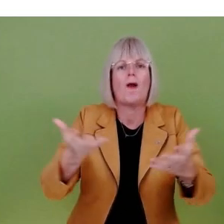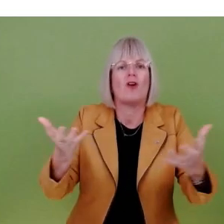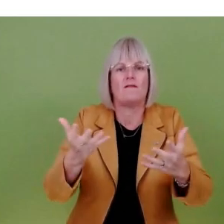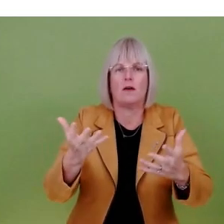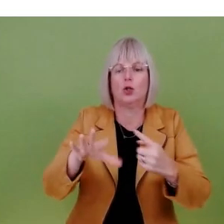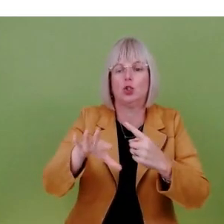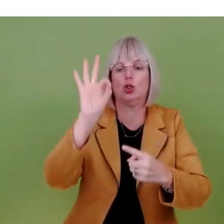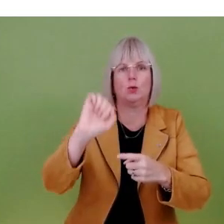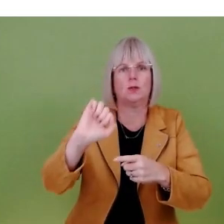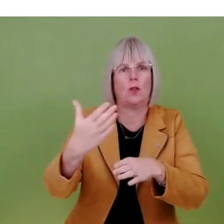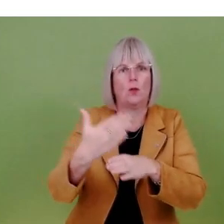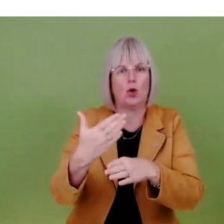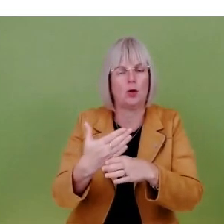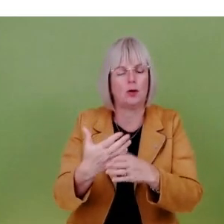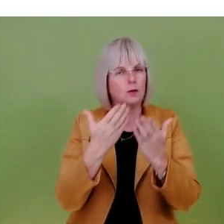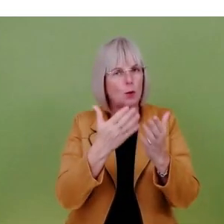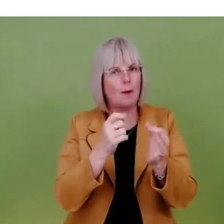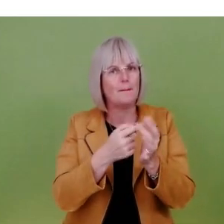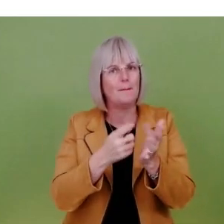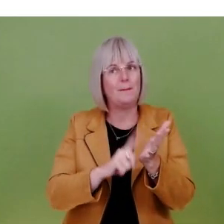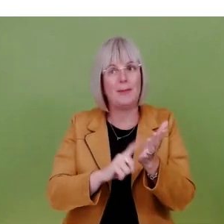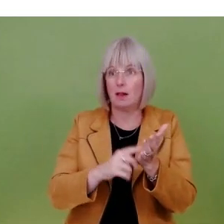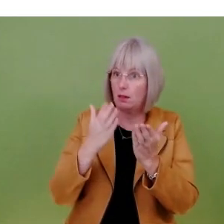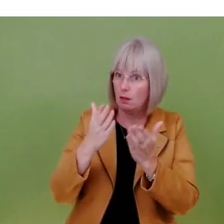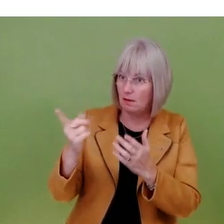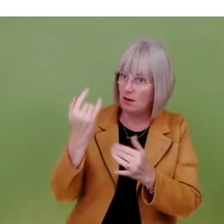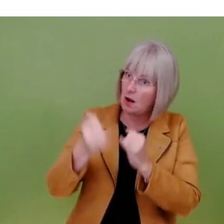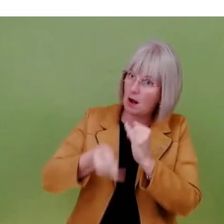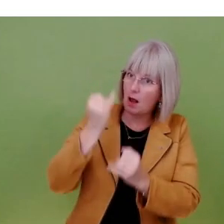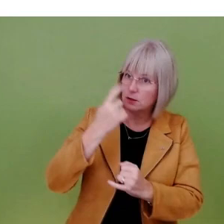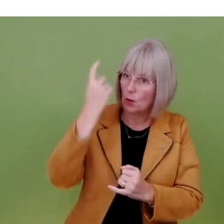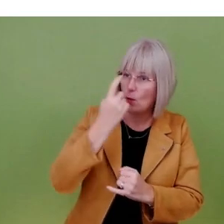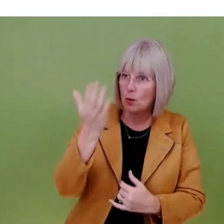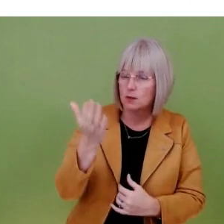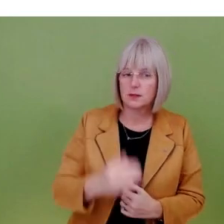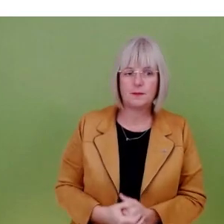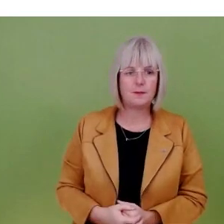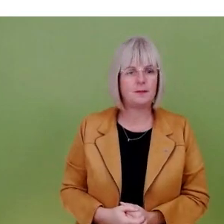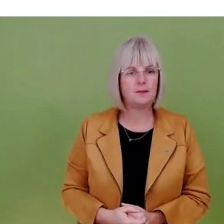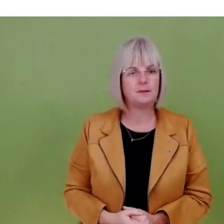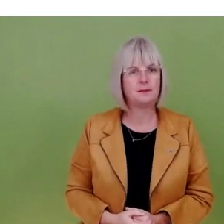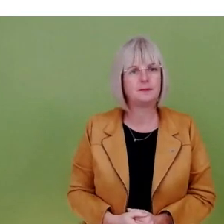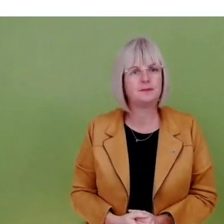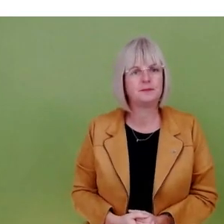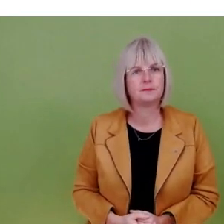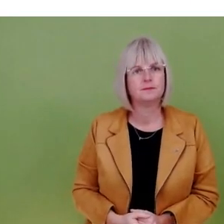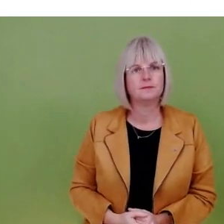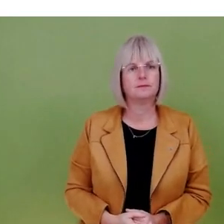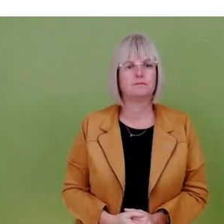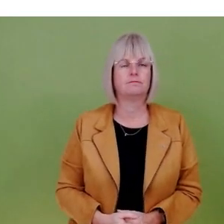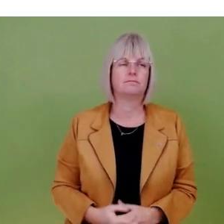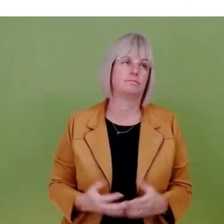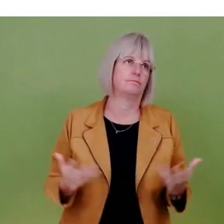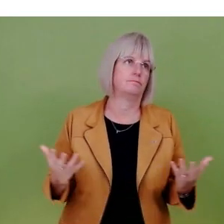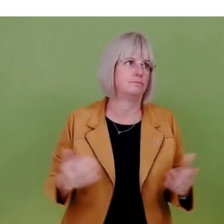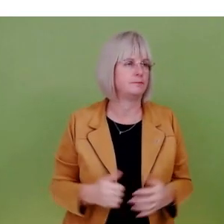you for your final thoughts. So, final thoughts. So I suppose the first thing is just